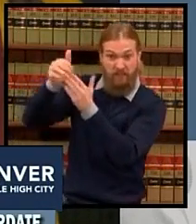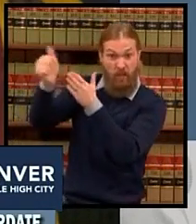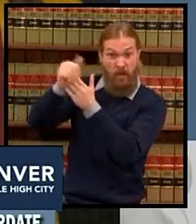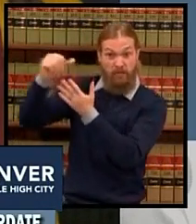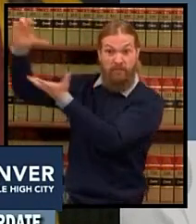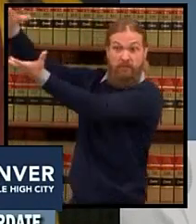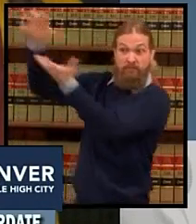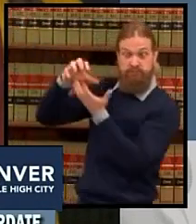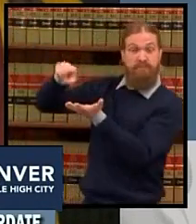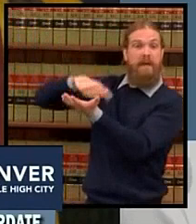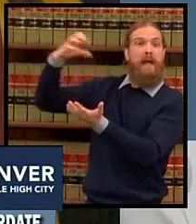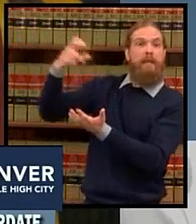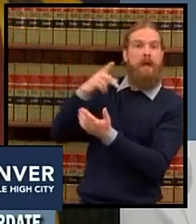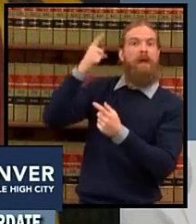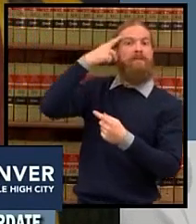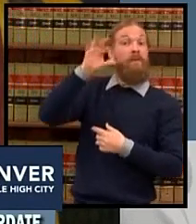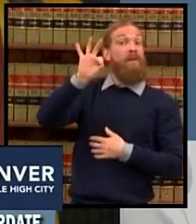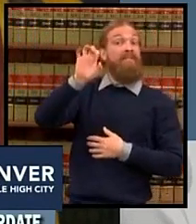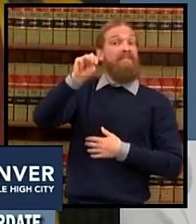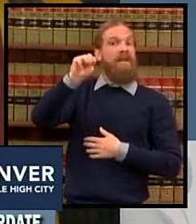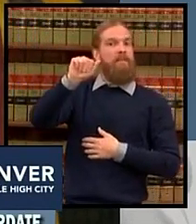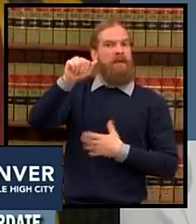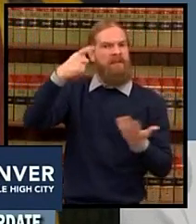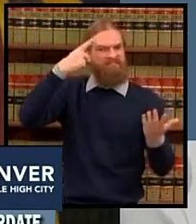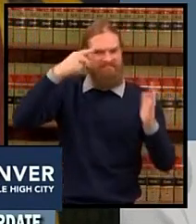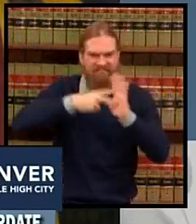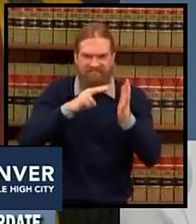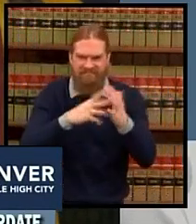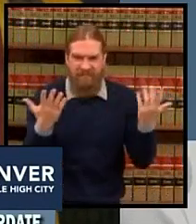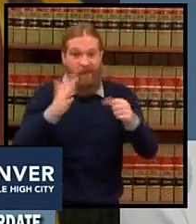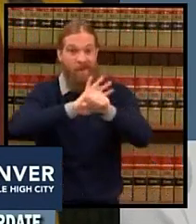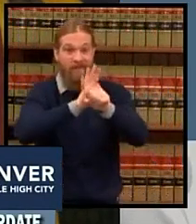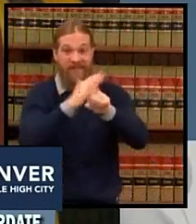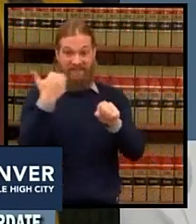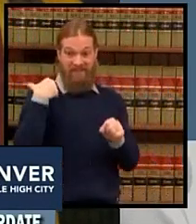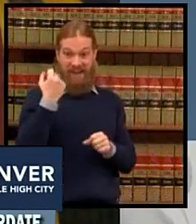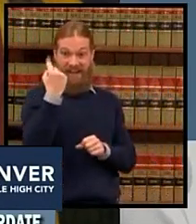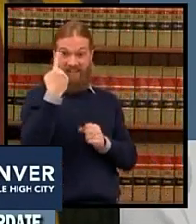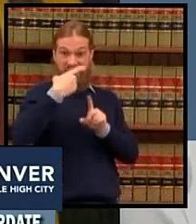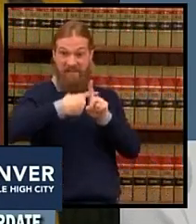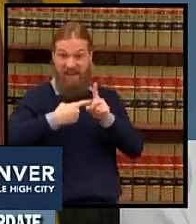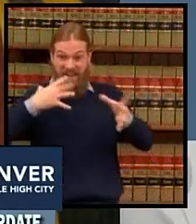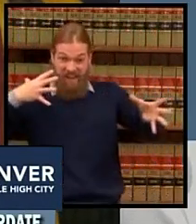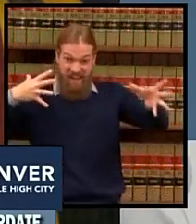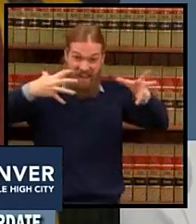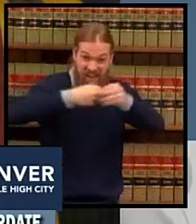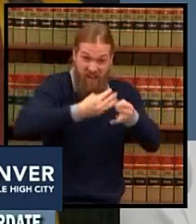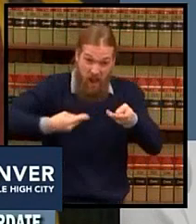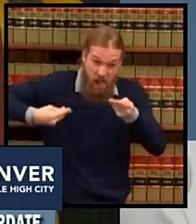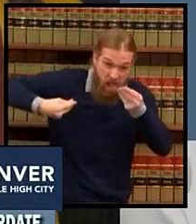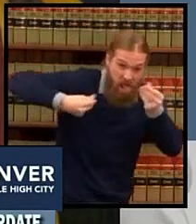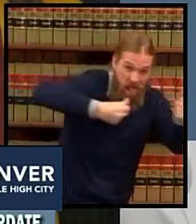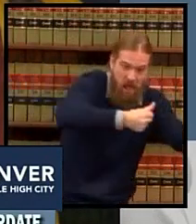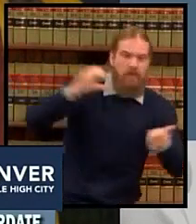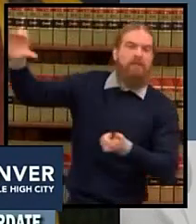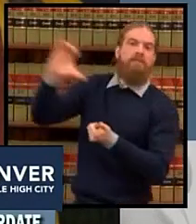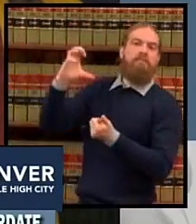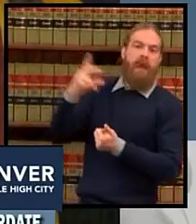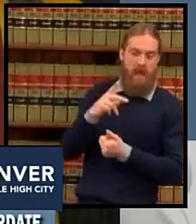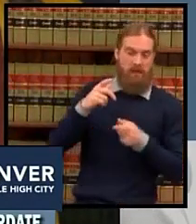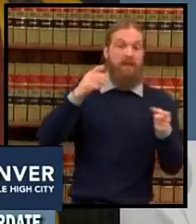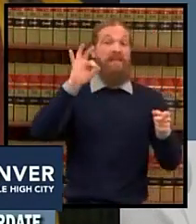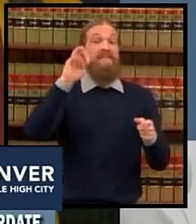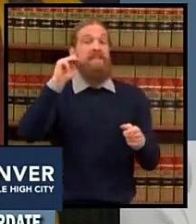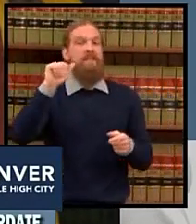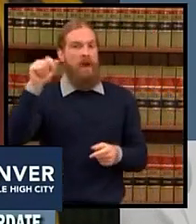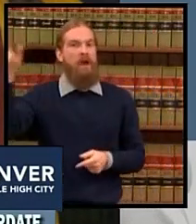the pandemic over the past 11 months. Our Region 8 FEMA office has been a great partner throughout this response, and we're continuing to work